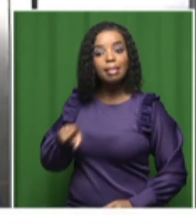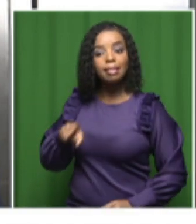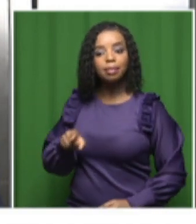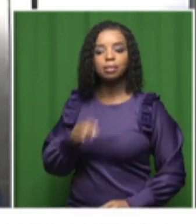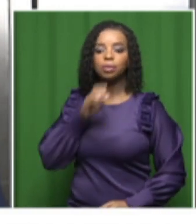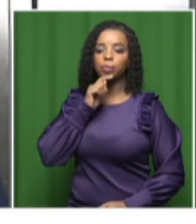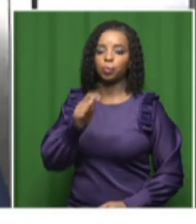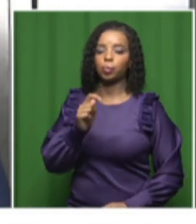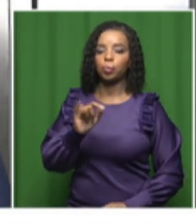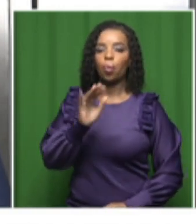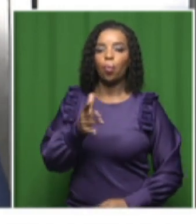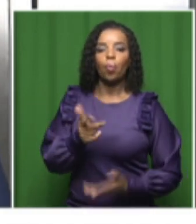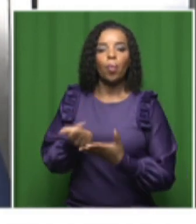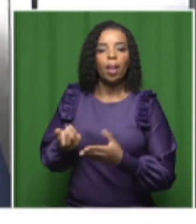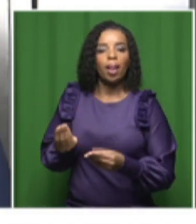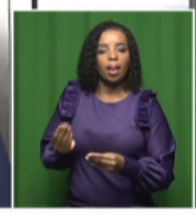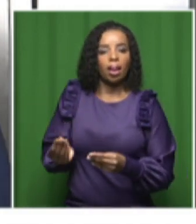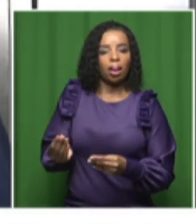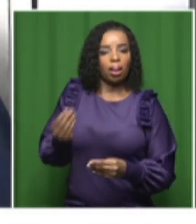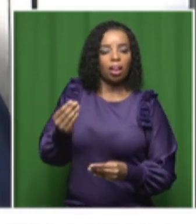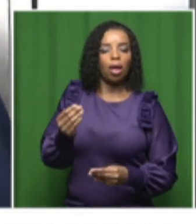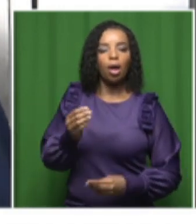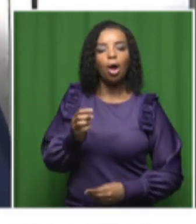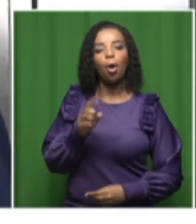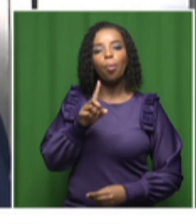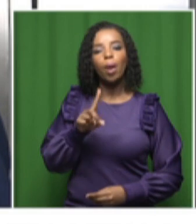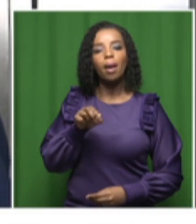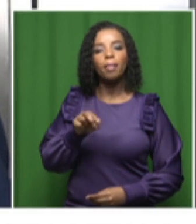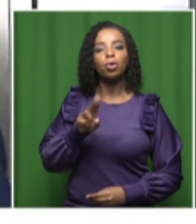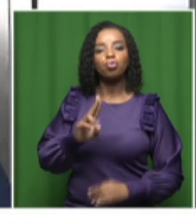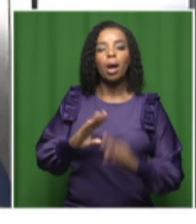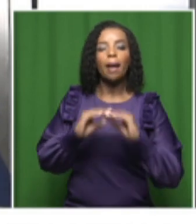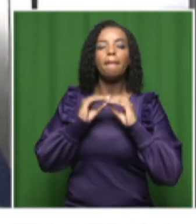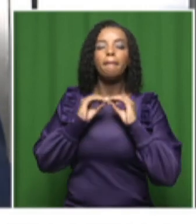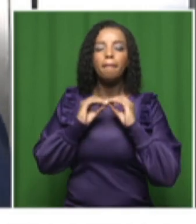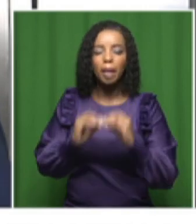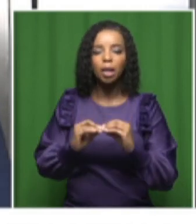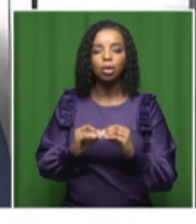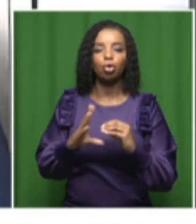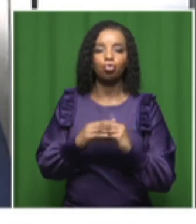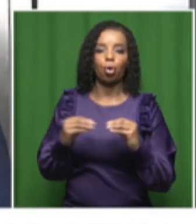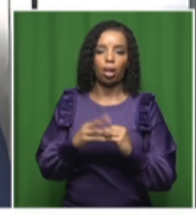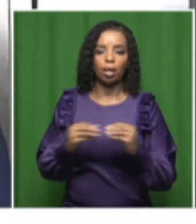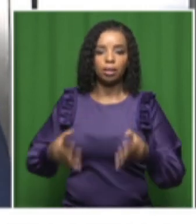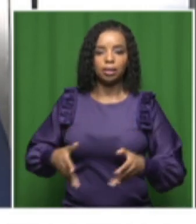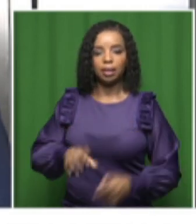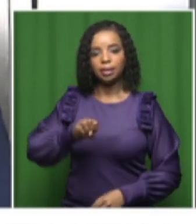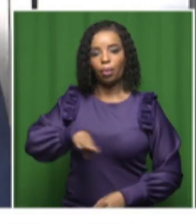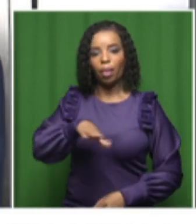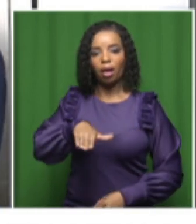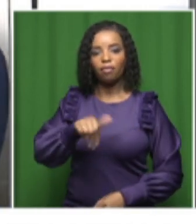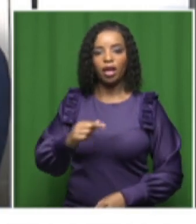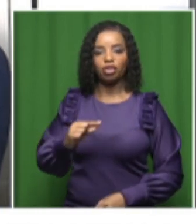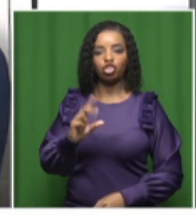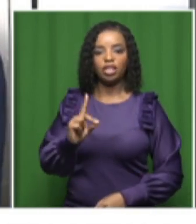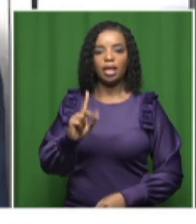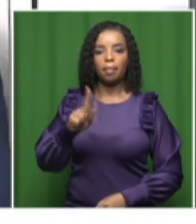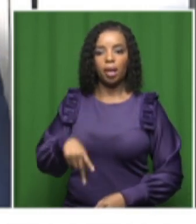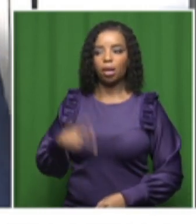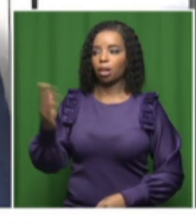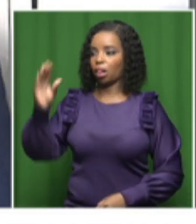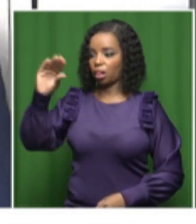around $2.1 billion worth of contribution to South Africa's GDP. In